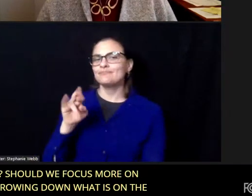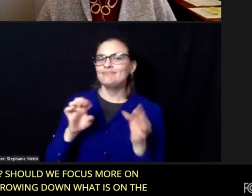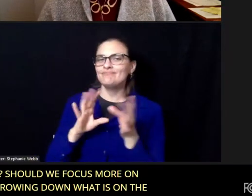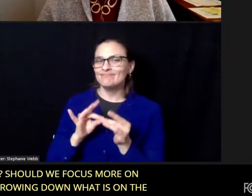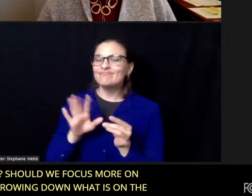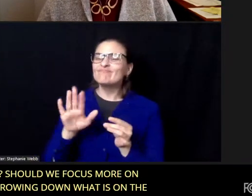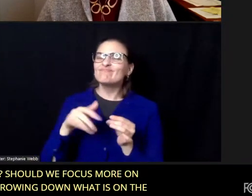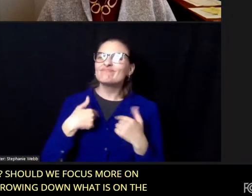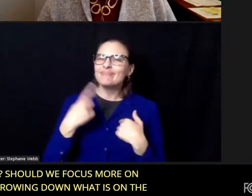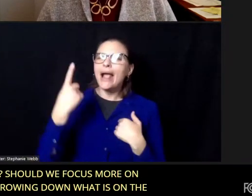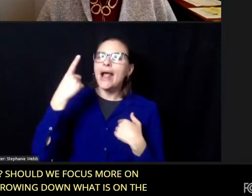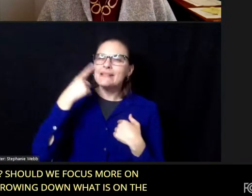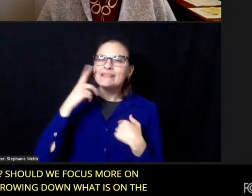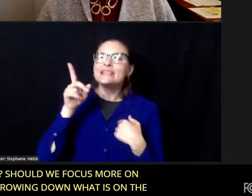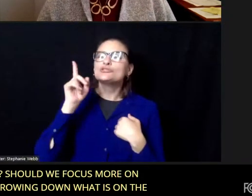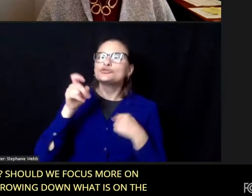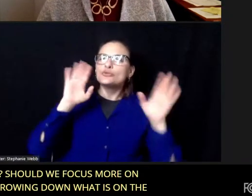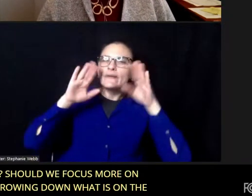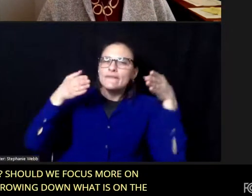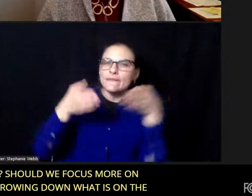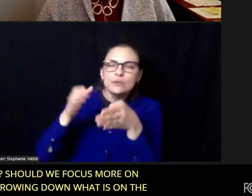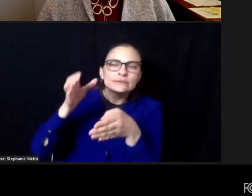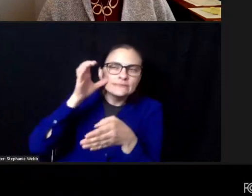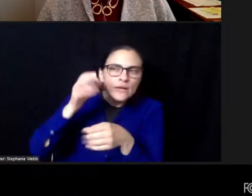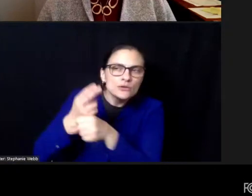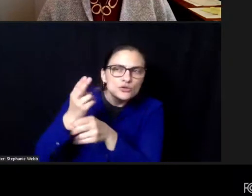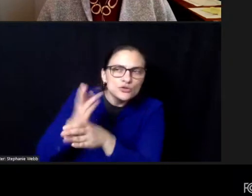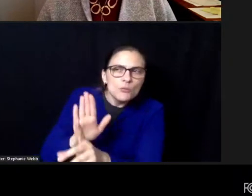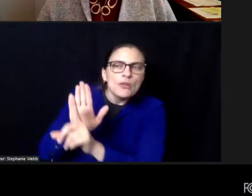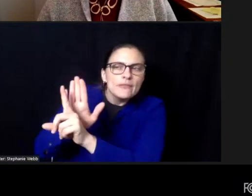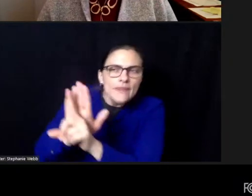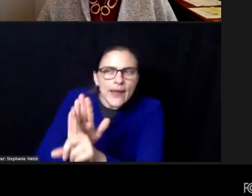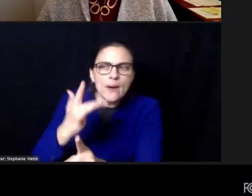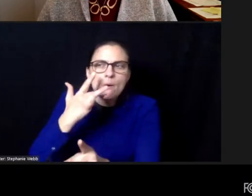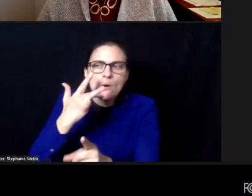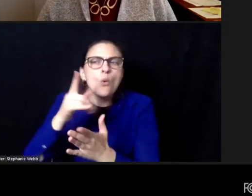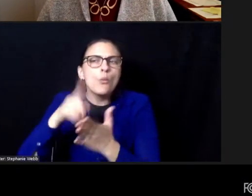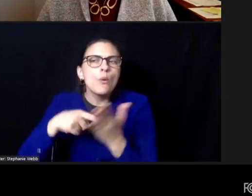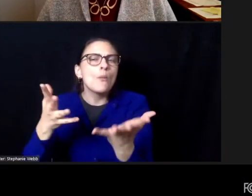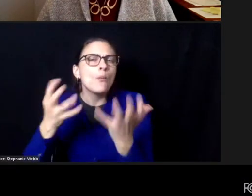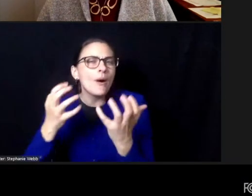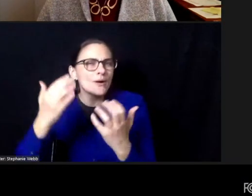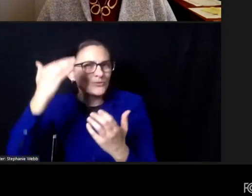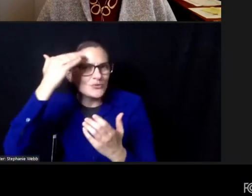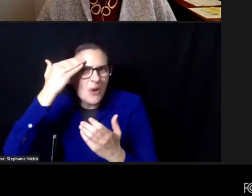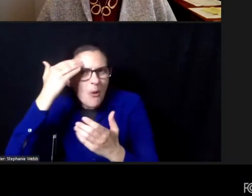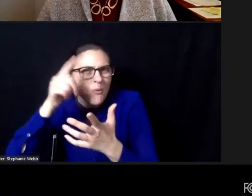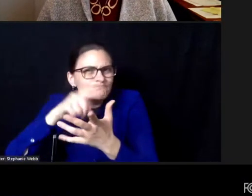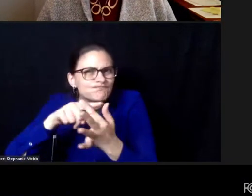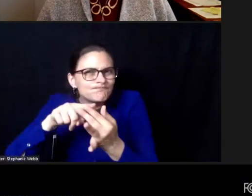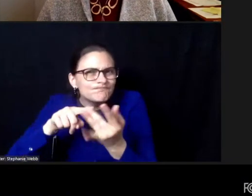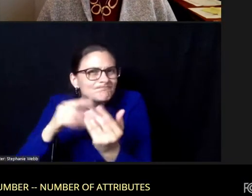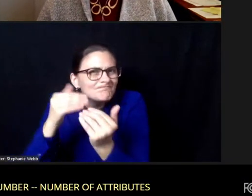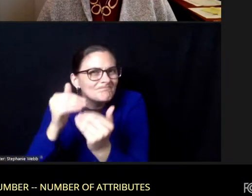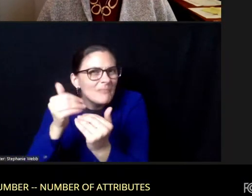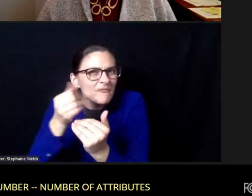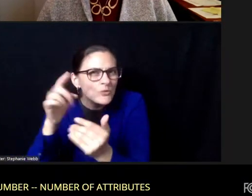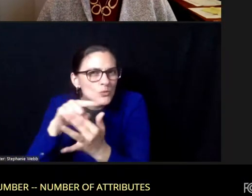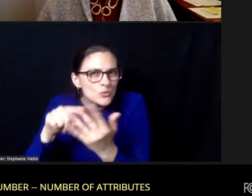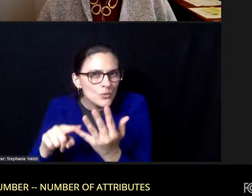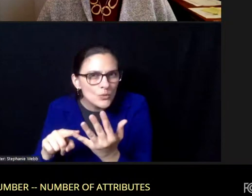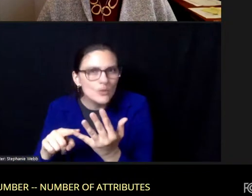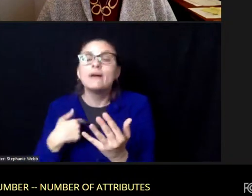actually using in their decision-making as what's primarily on the label. I think we should keep all the other information